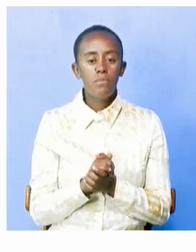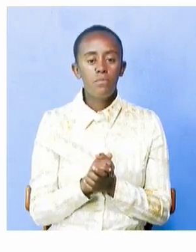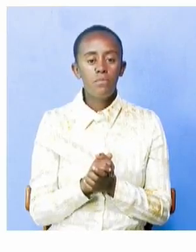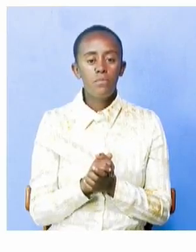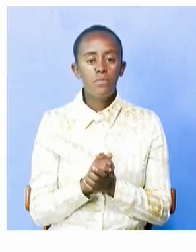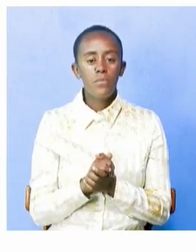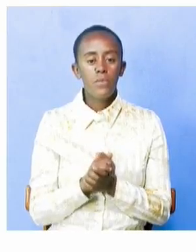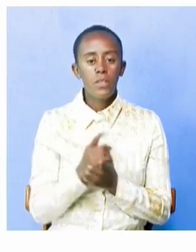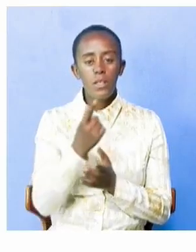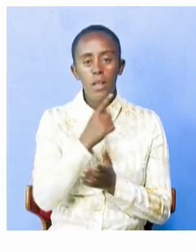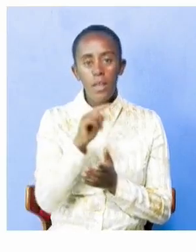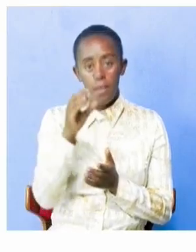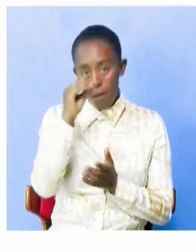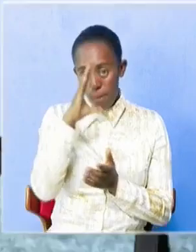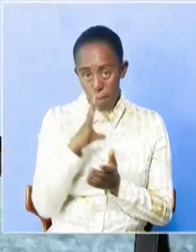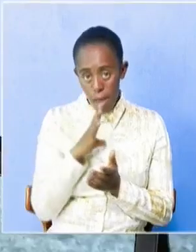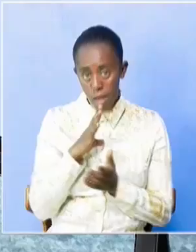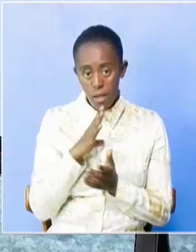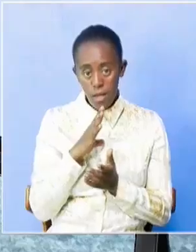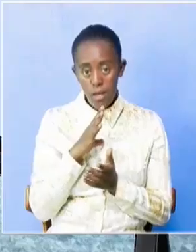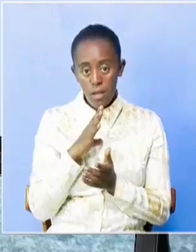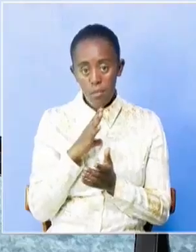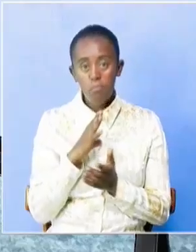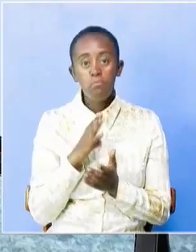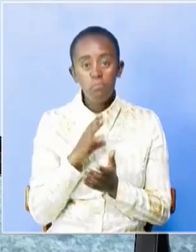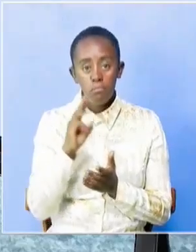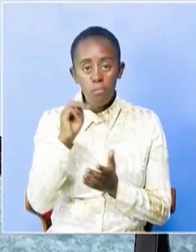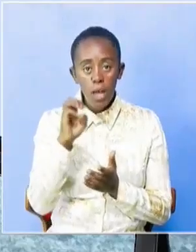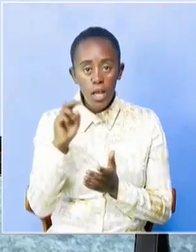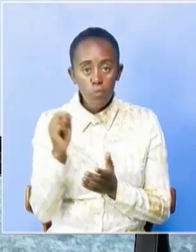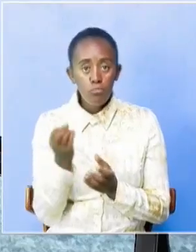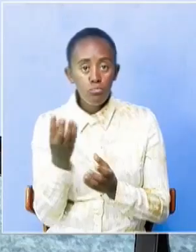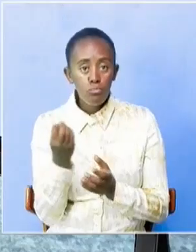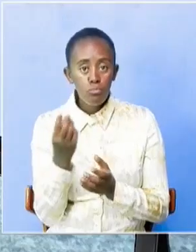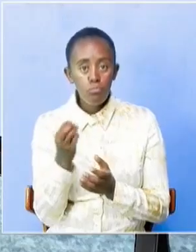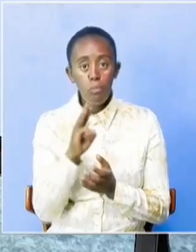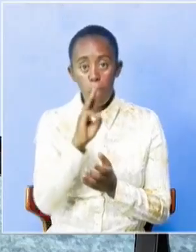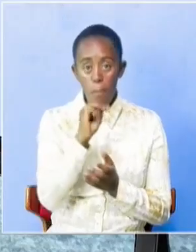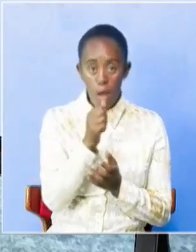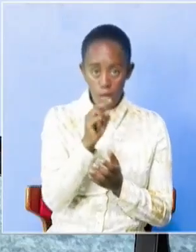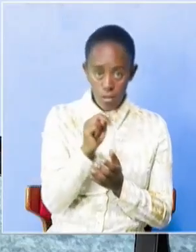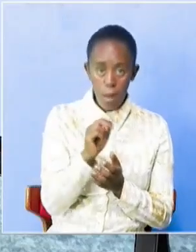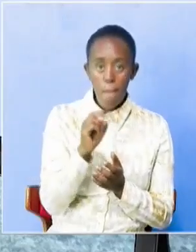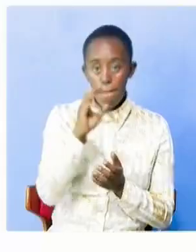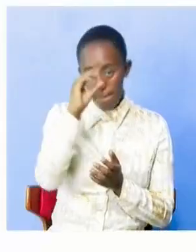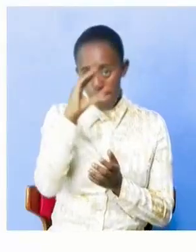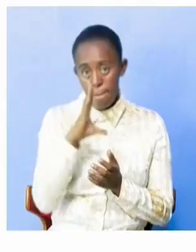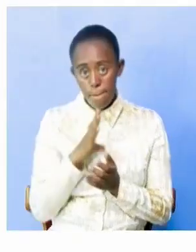The men is what? Plural. Man is what?